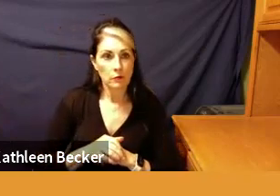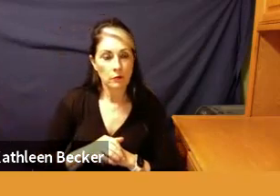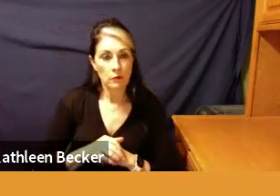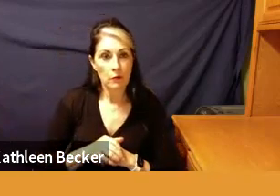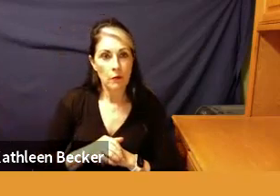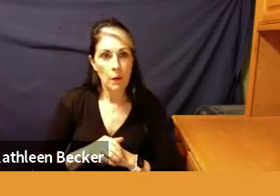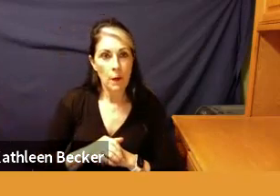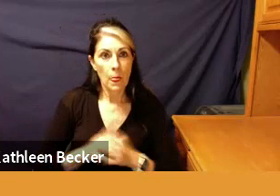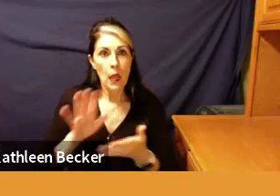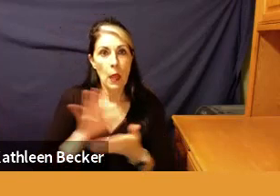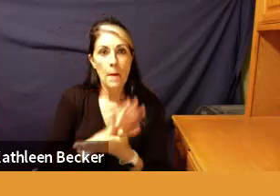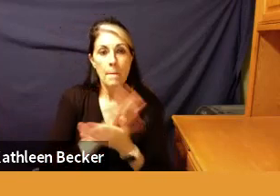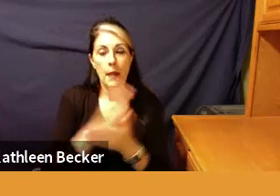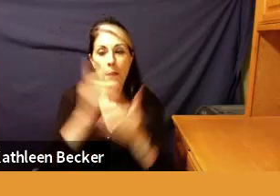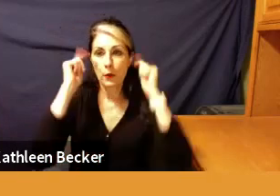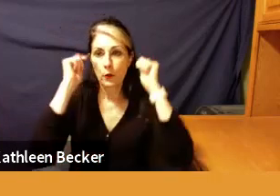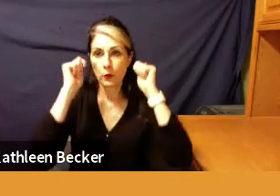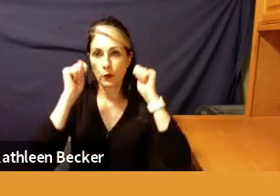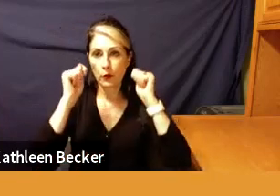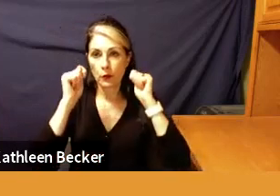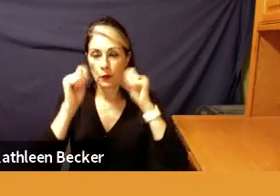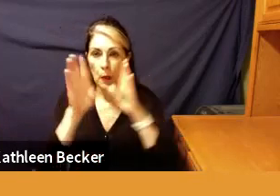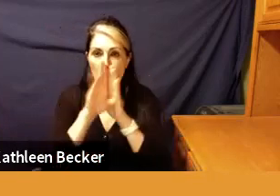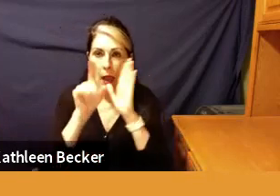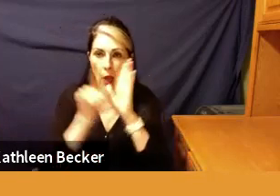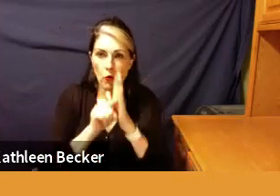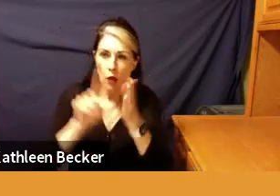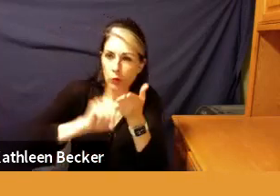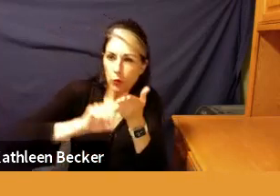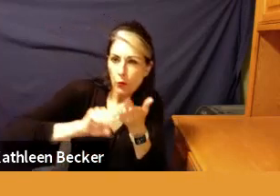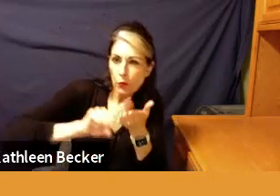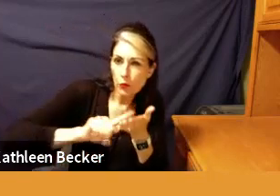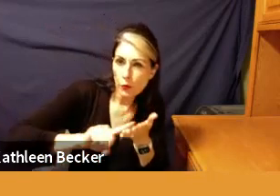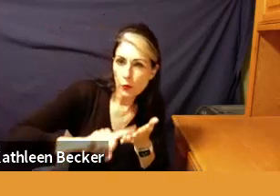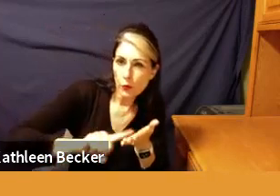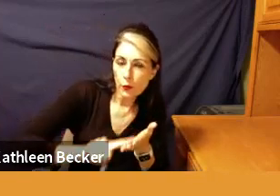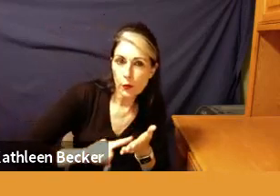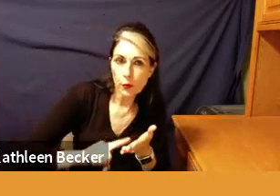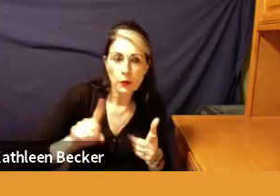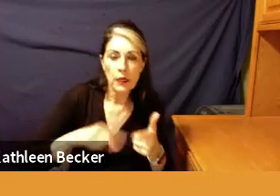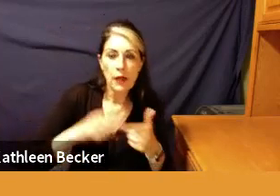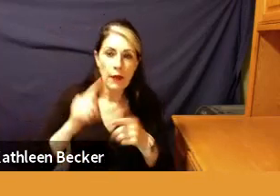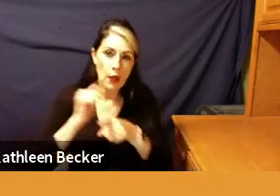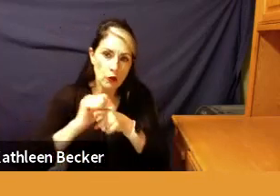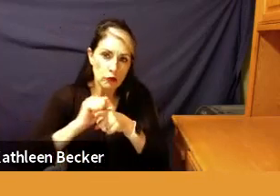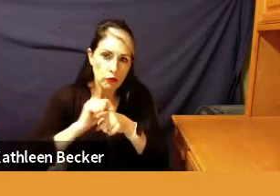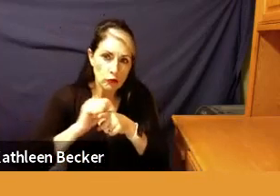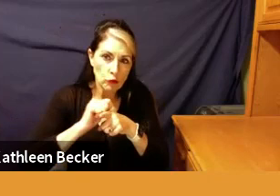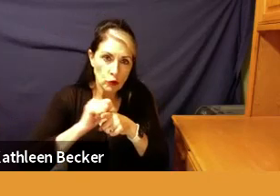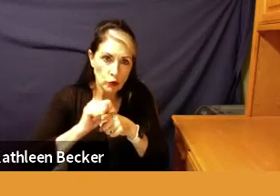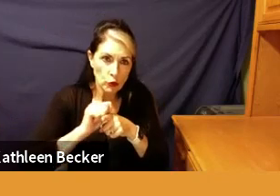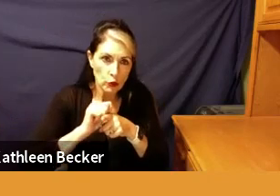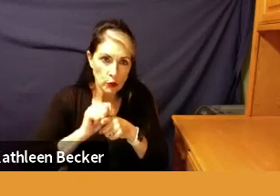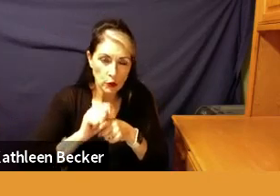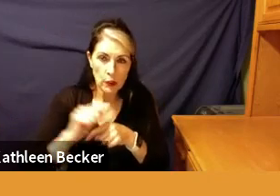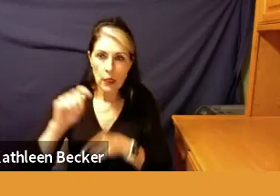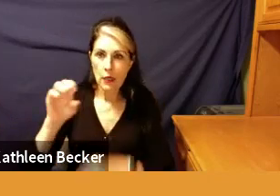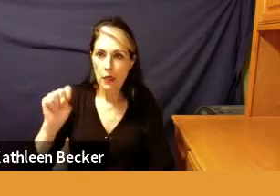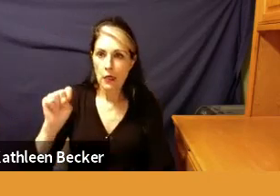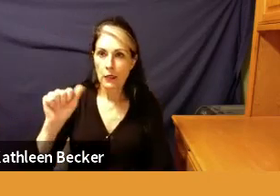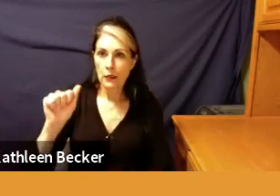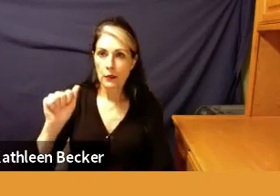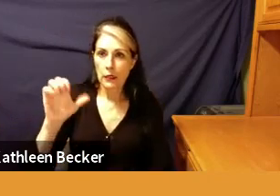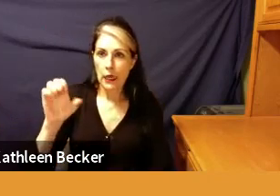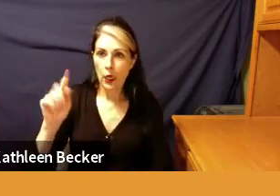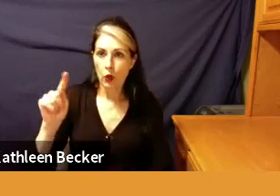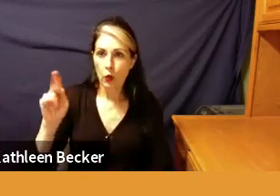Paper tutors go through a rigorous background check. Tutors are then trained in the Socratic method, which means